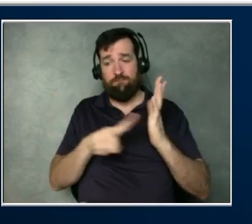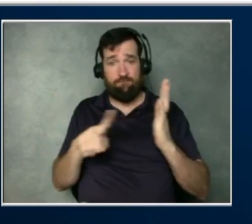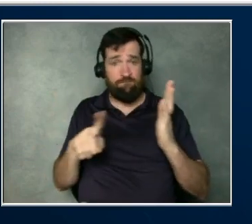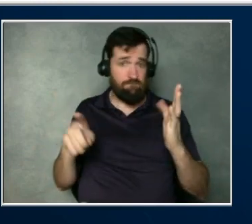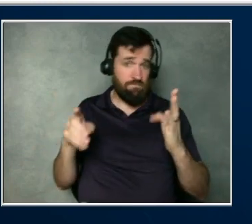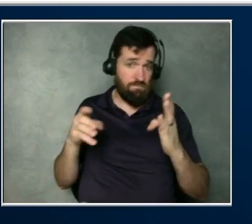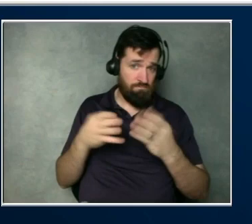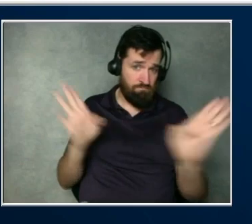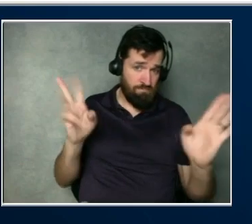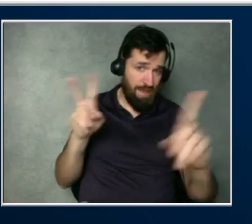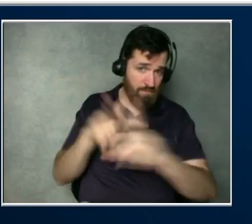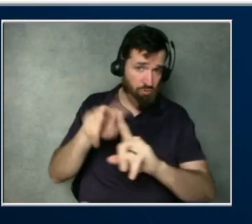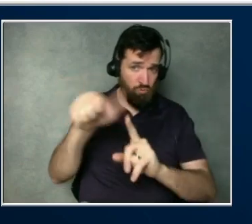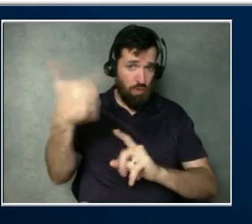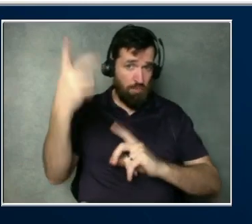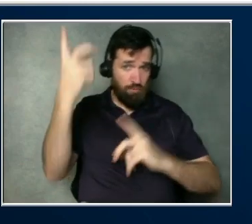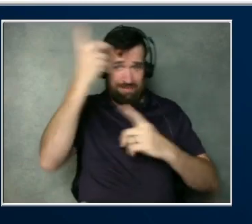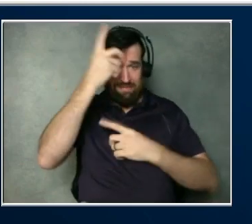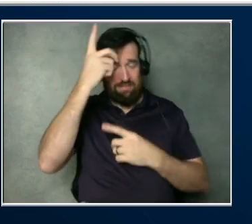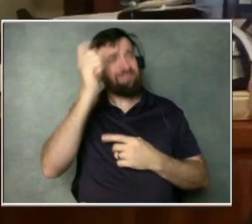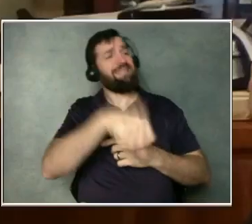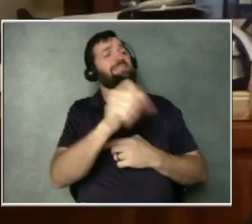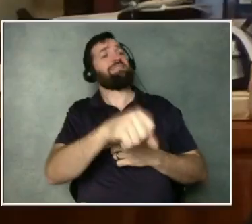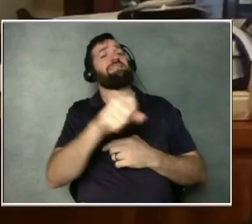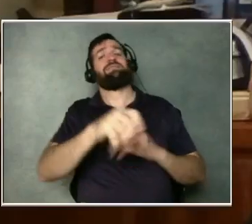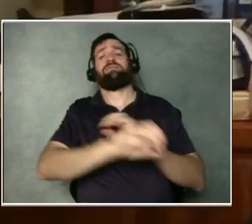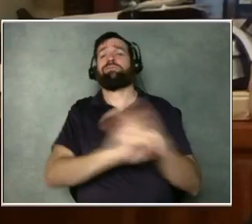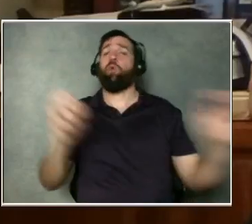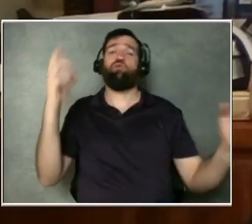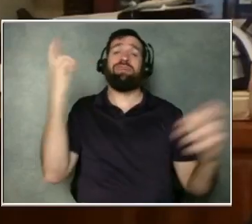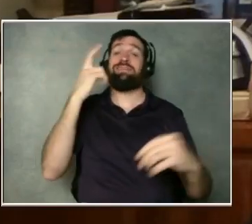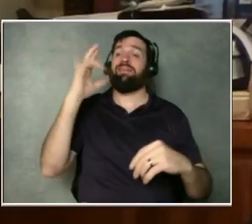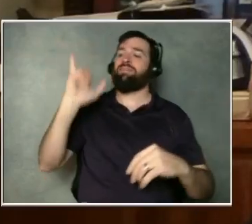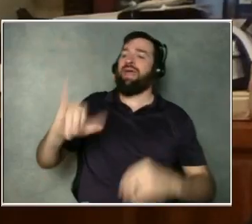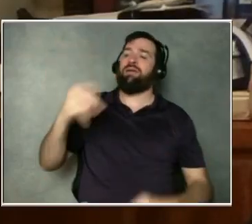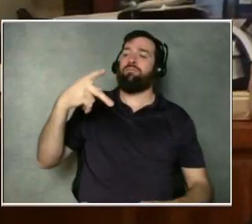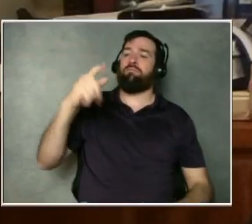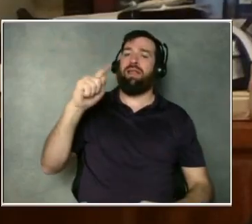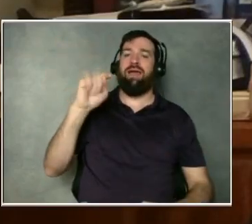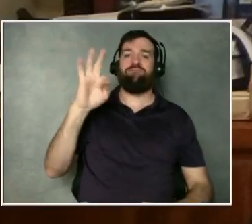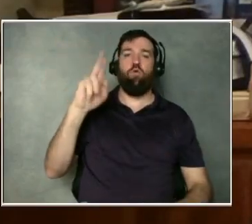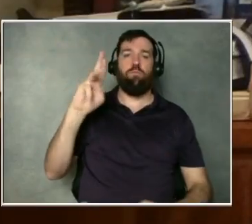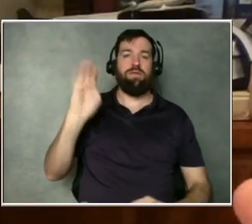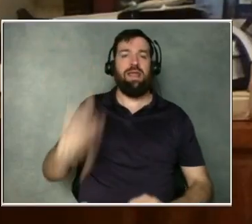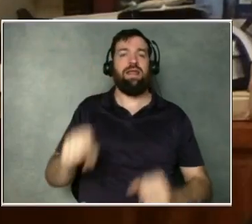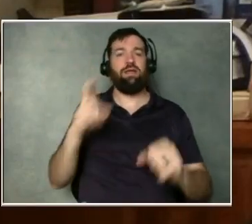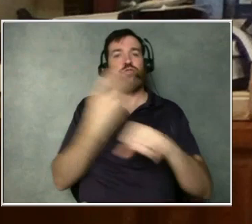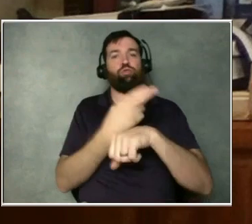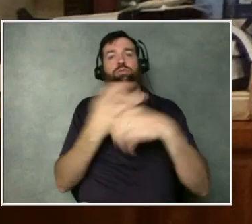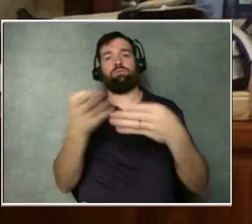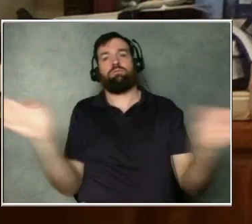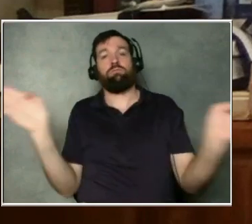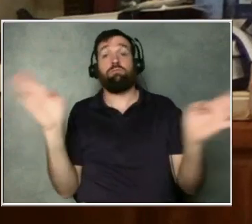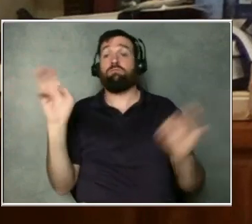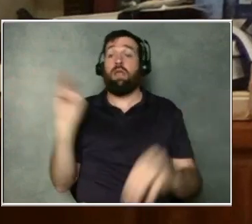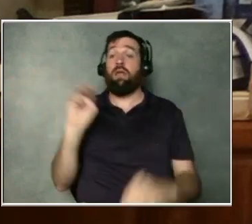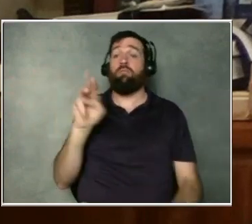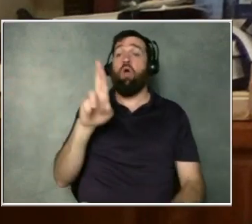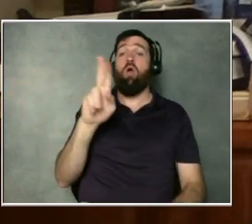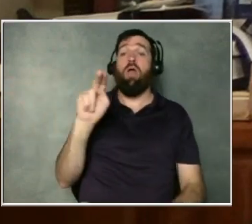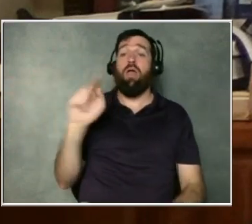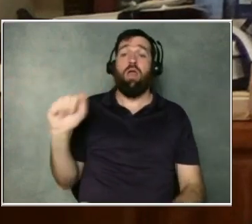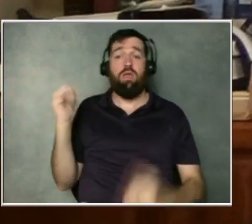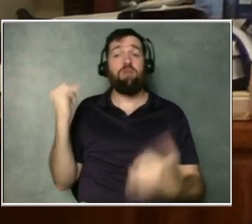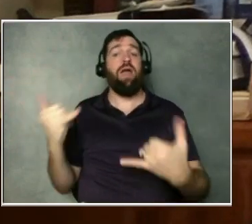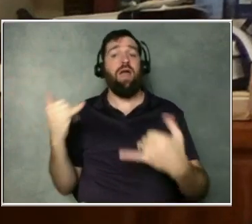other diseases? Yes, there's no reason that platform cannot be used for other diseases. For example, mRNA now is